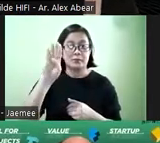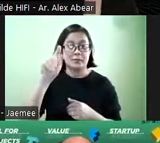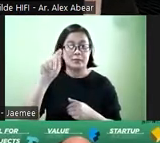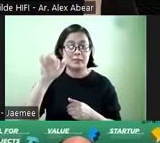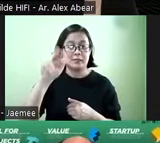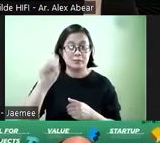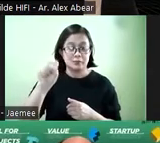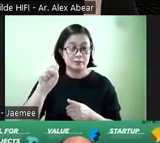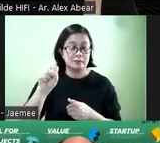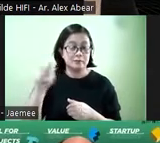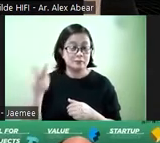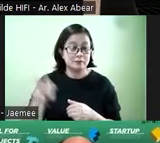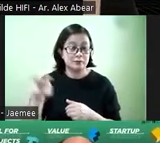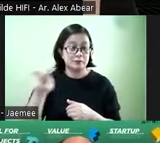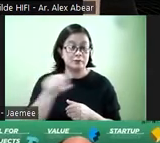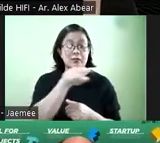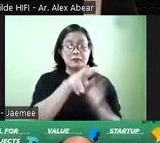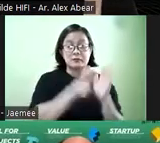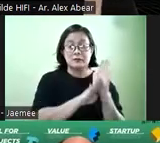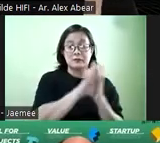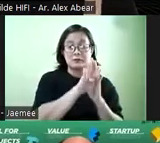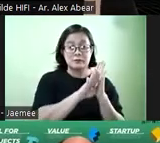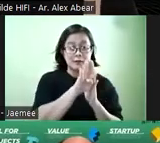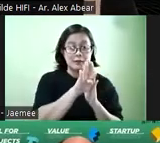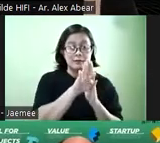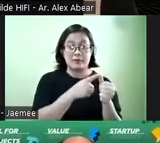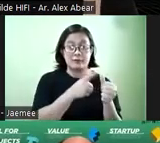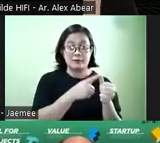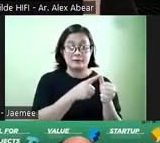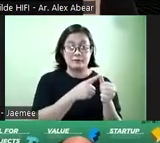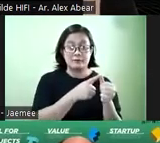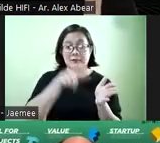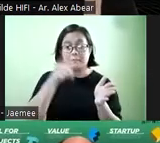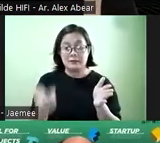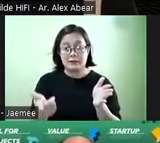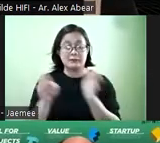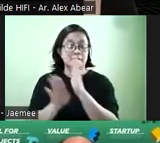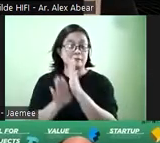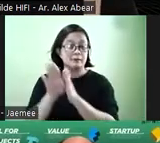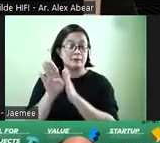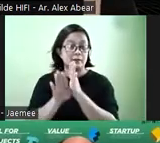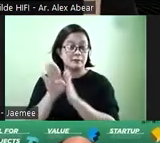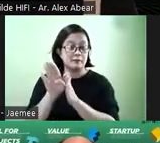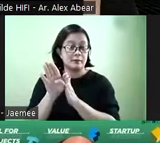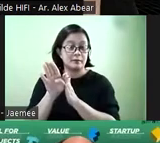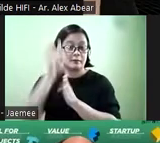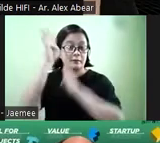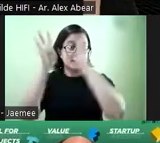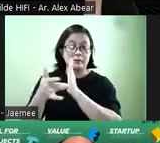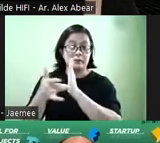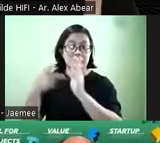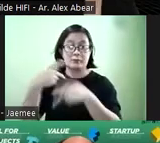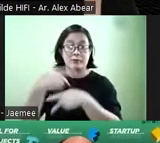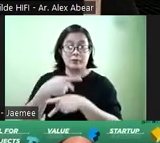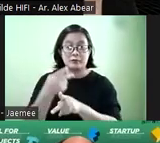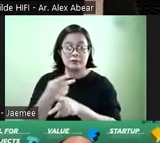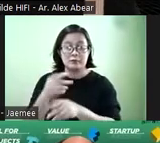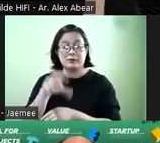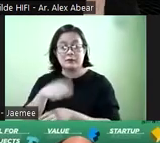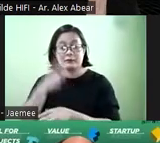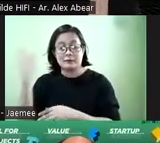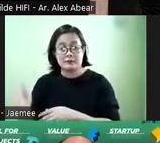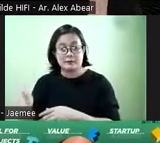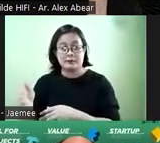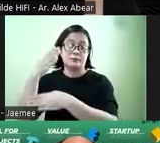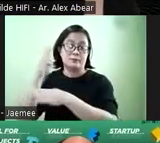to start developing first the founder, then we proceed to developing the creative tech product, and then we